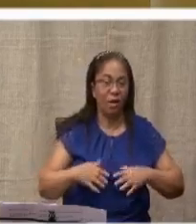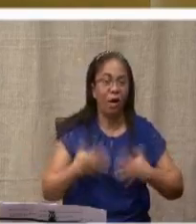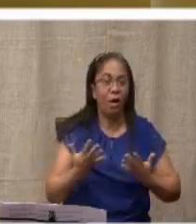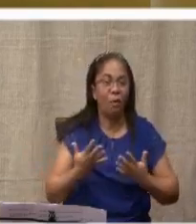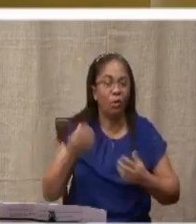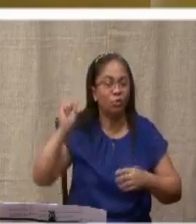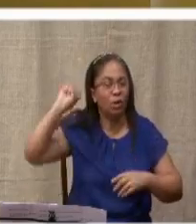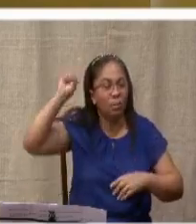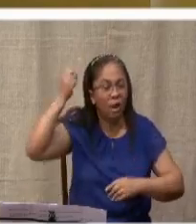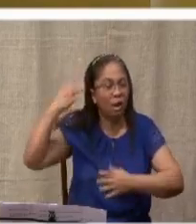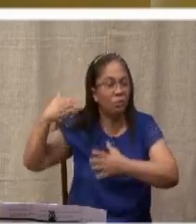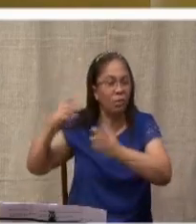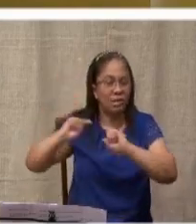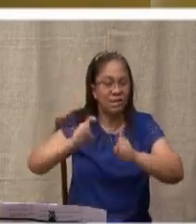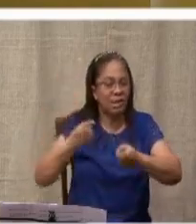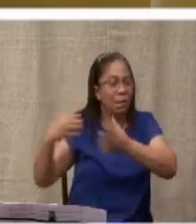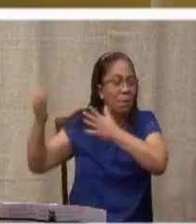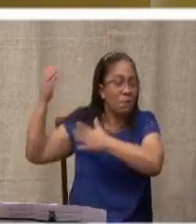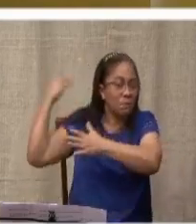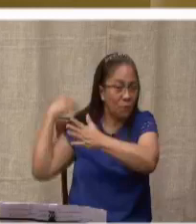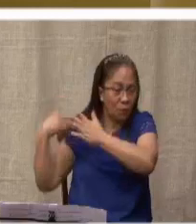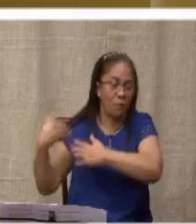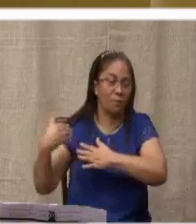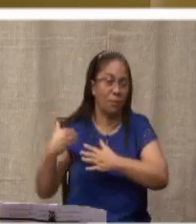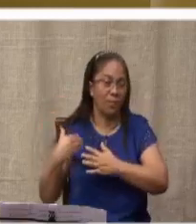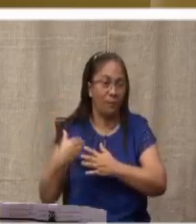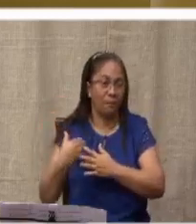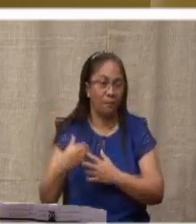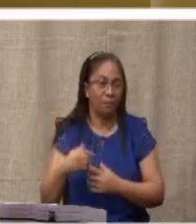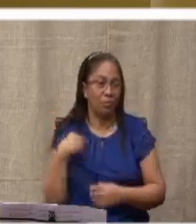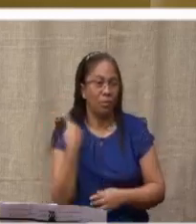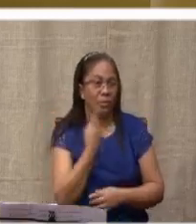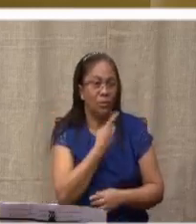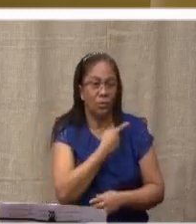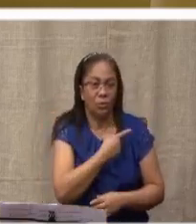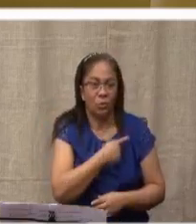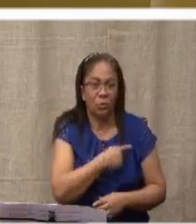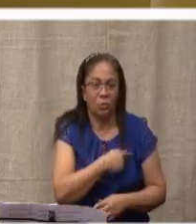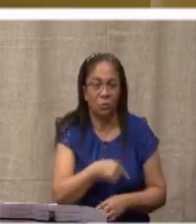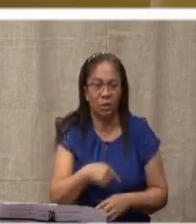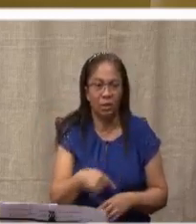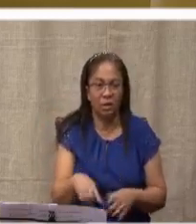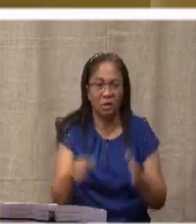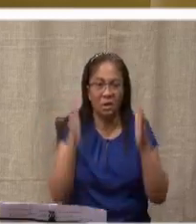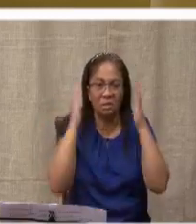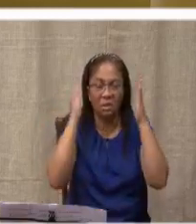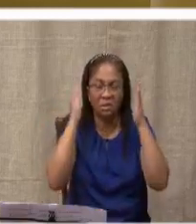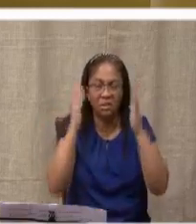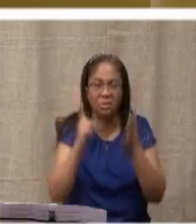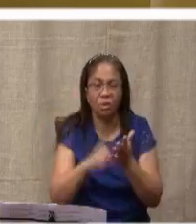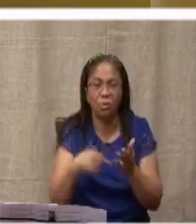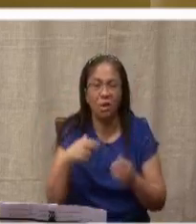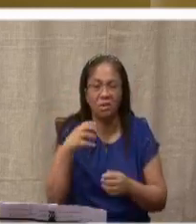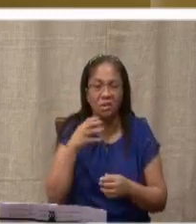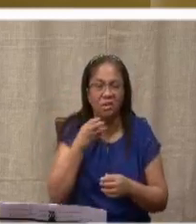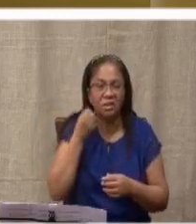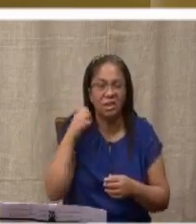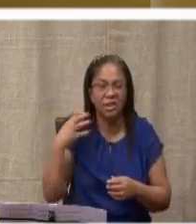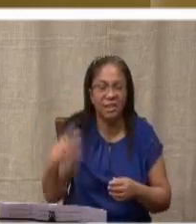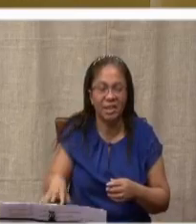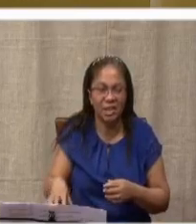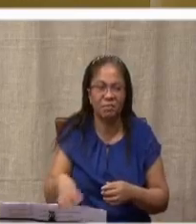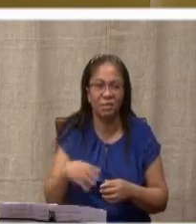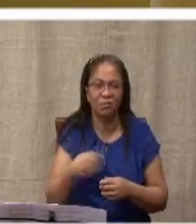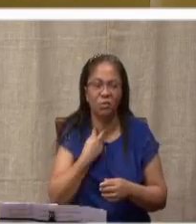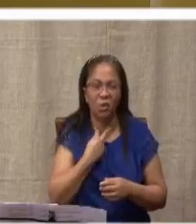sin because we are listening to the silvery tongue of this this ancient serpent that has enticed us